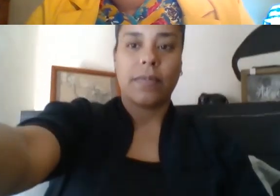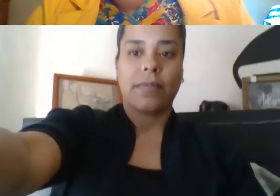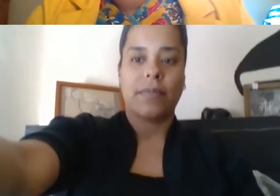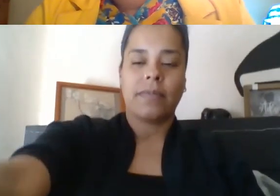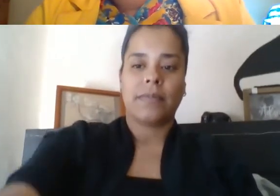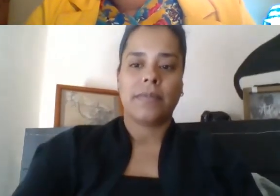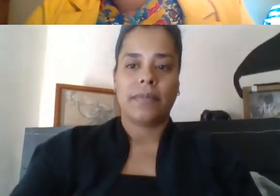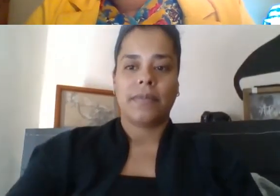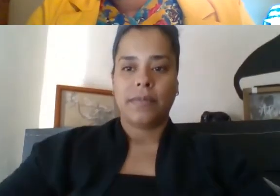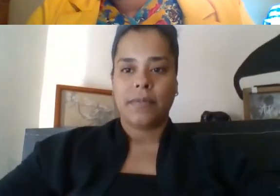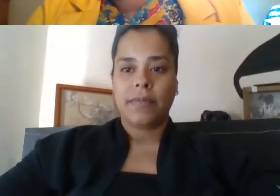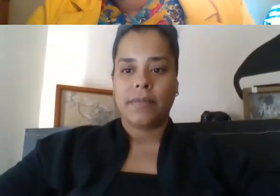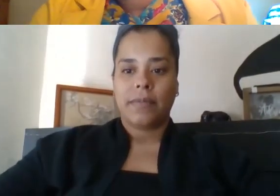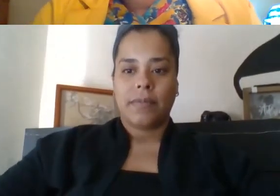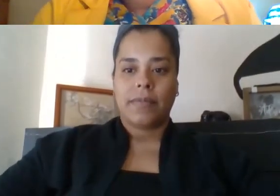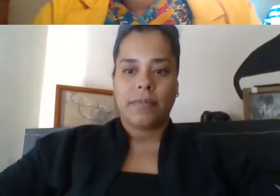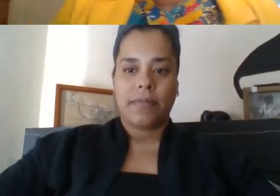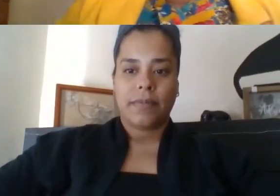Okay.